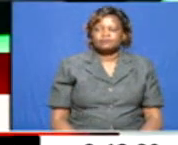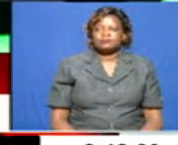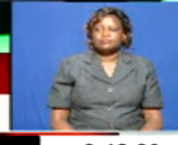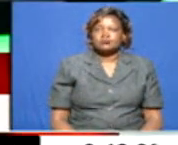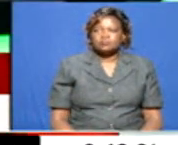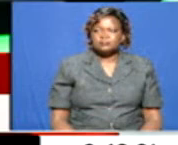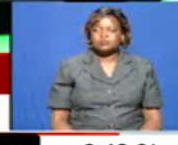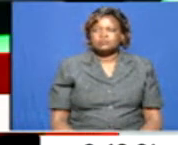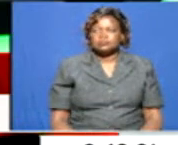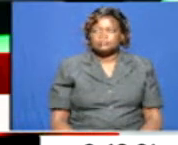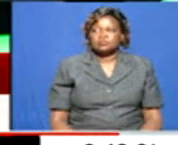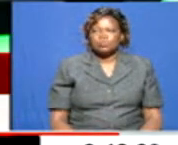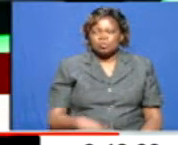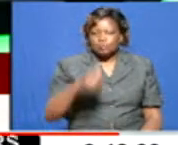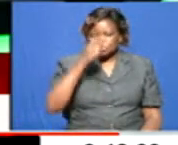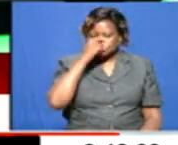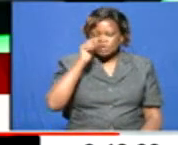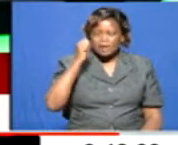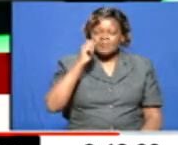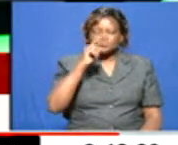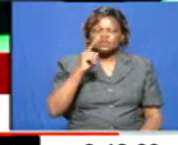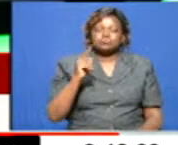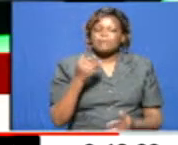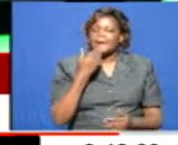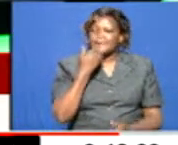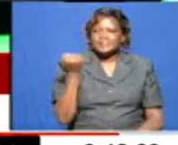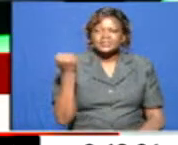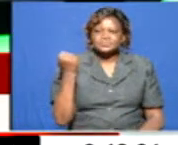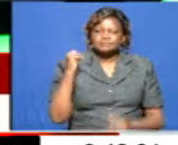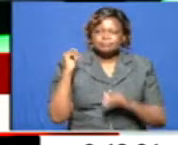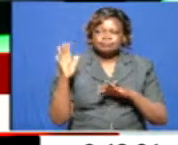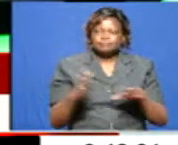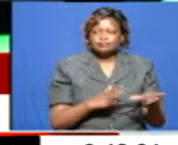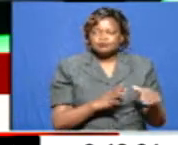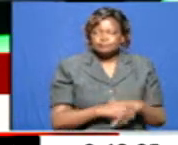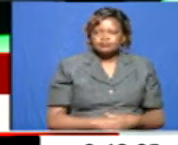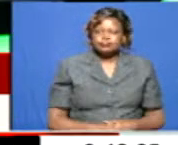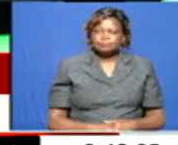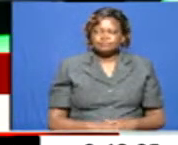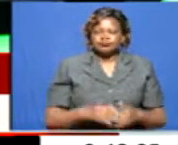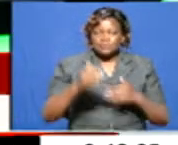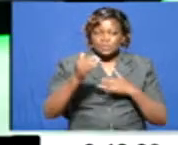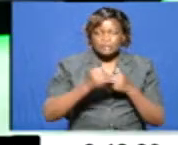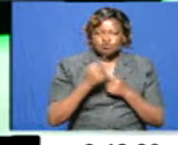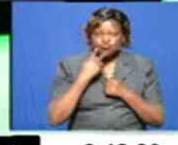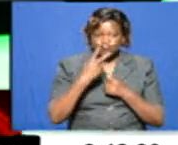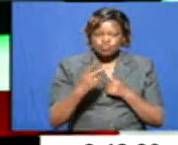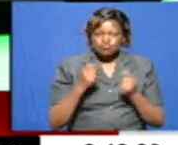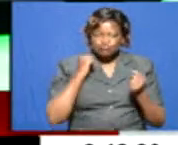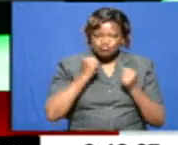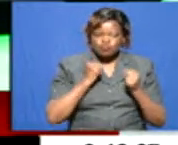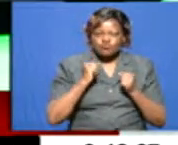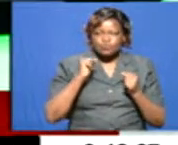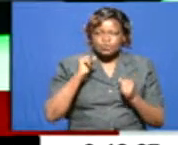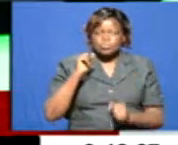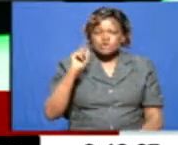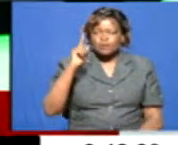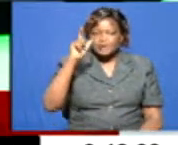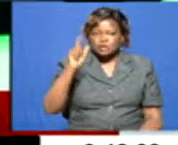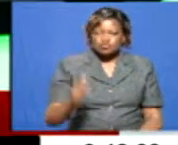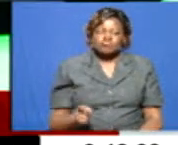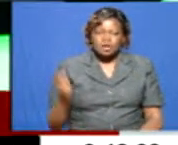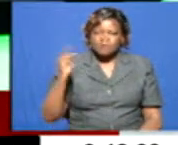And we do wish Harambee Stars all the best. Now moving on to matters athletics. Close to 200 athletes from Nairobi region turned up for the Athletics